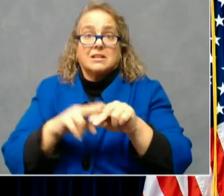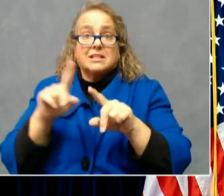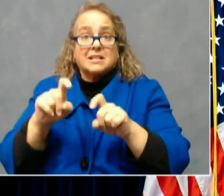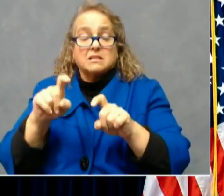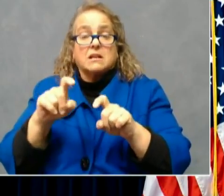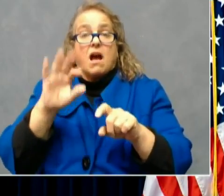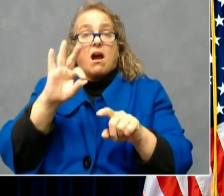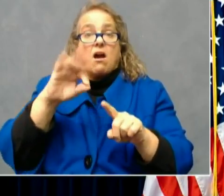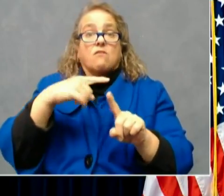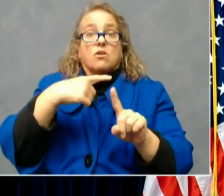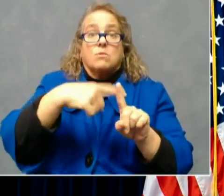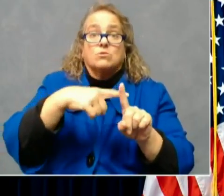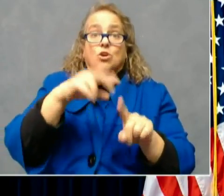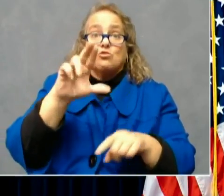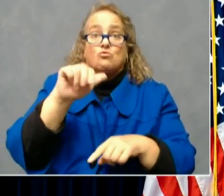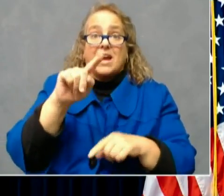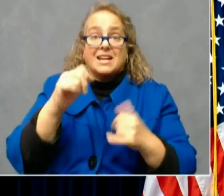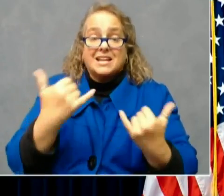now at